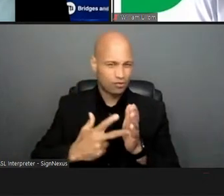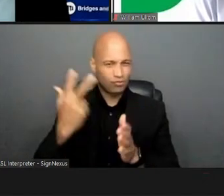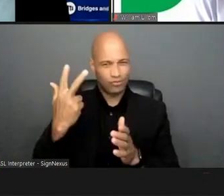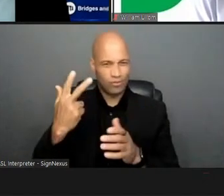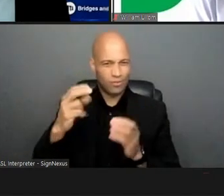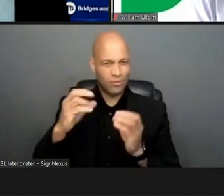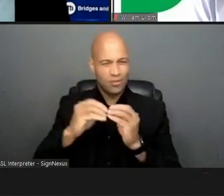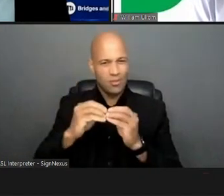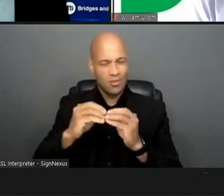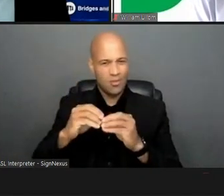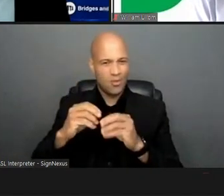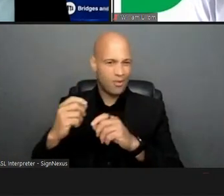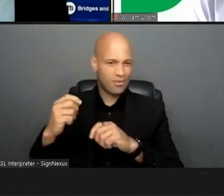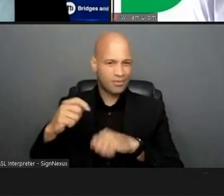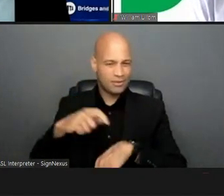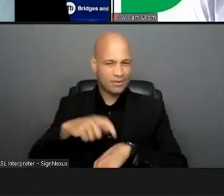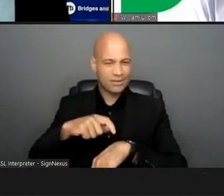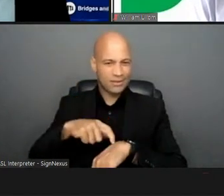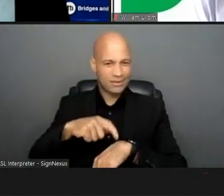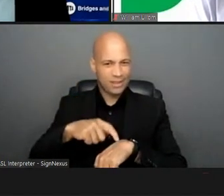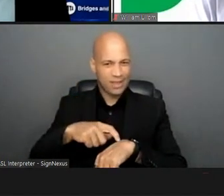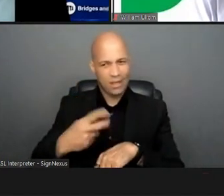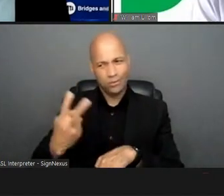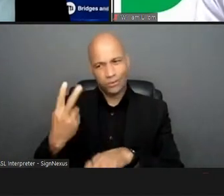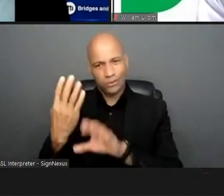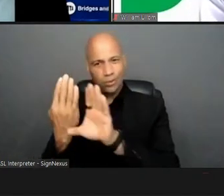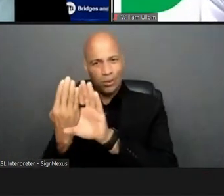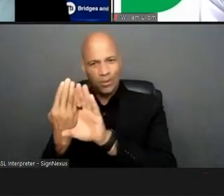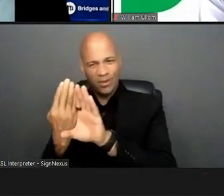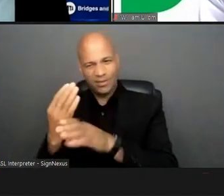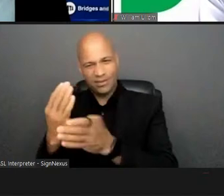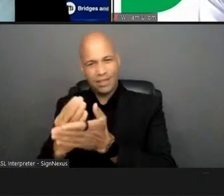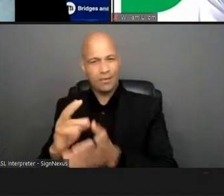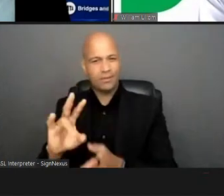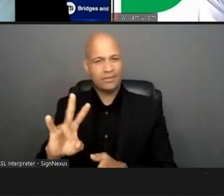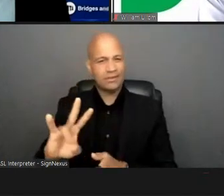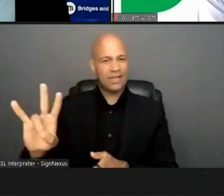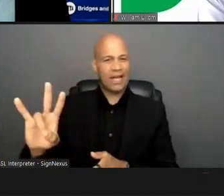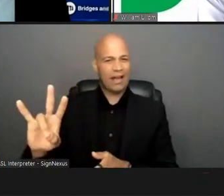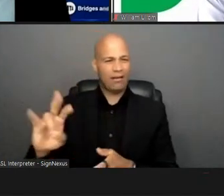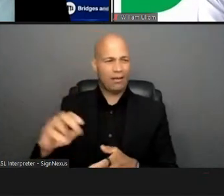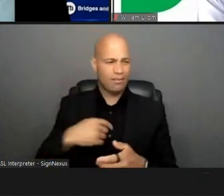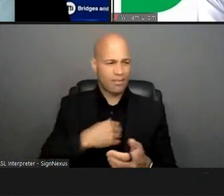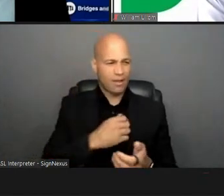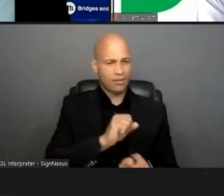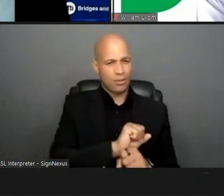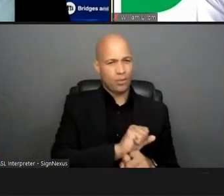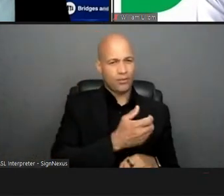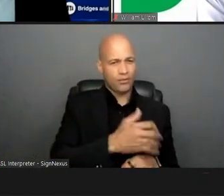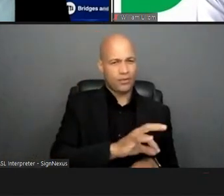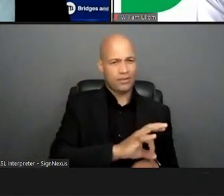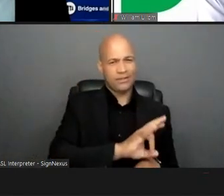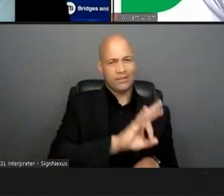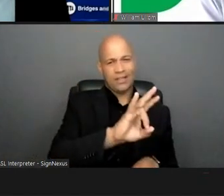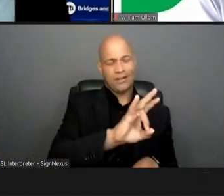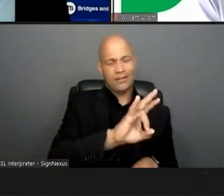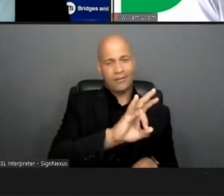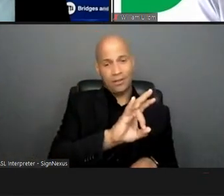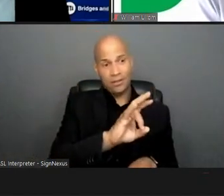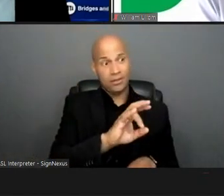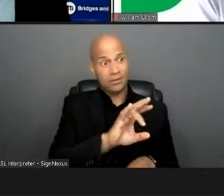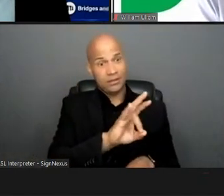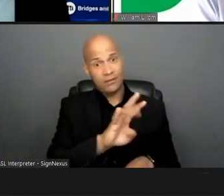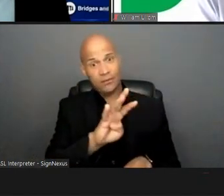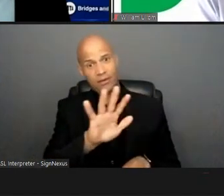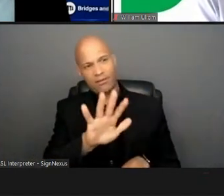during the work week there are two bosses I could take one of which stops running at 7 pm my shift ends at 7 30. on a good day I am out of work by 7 45